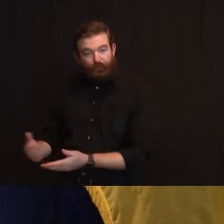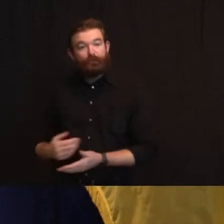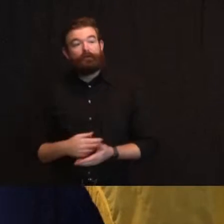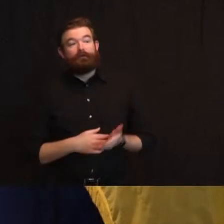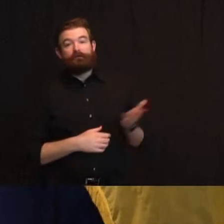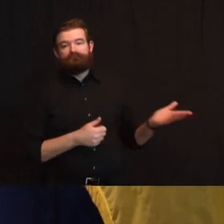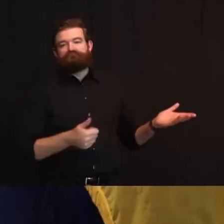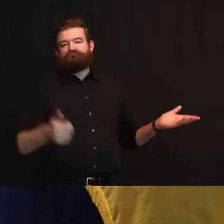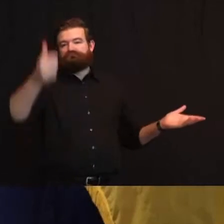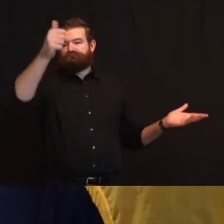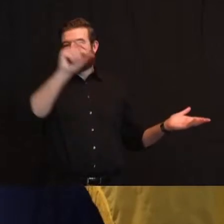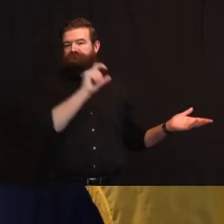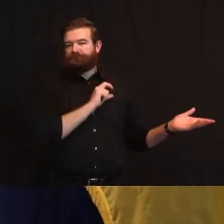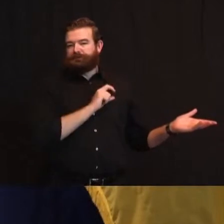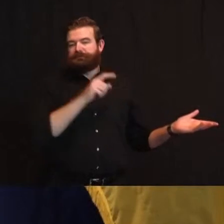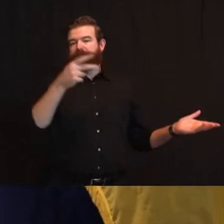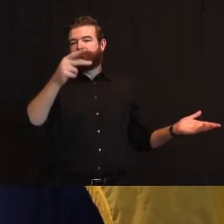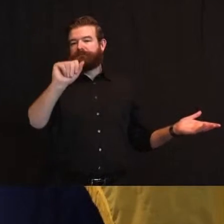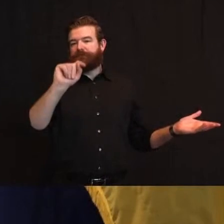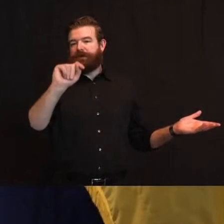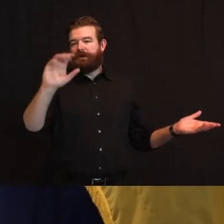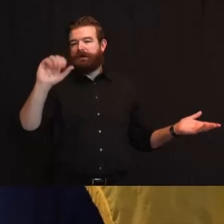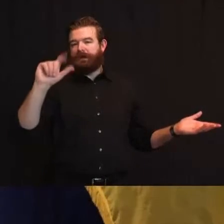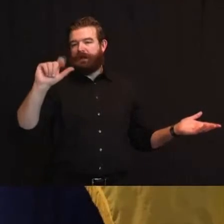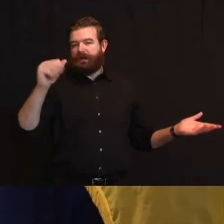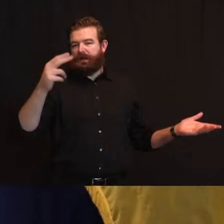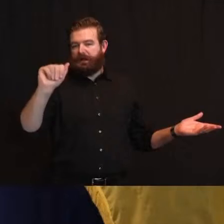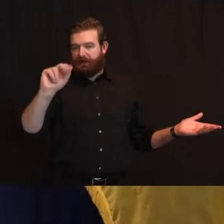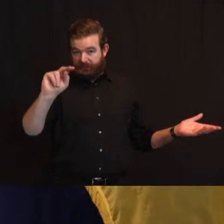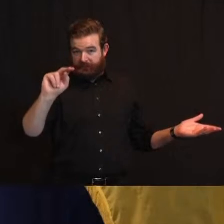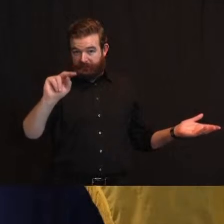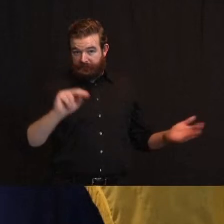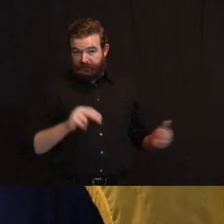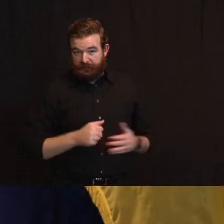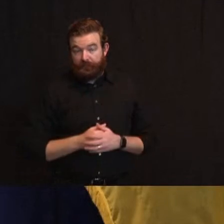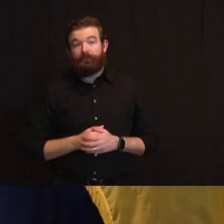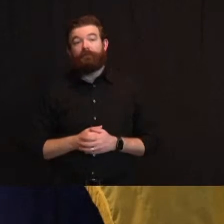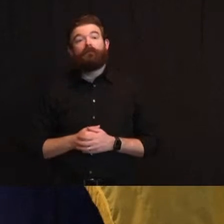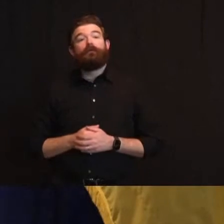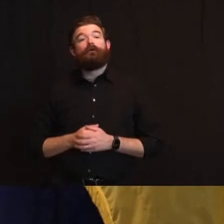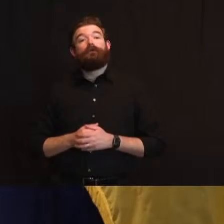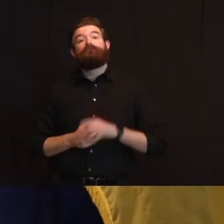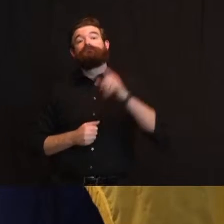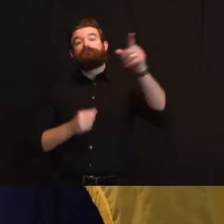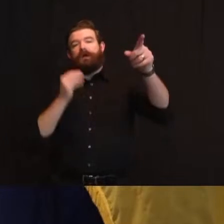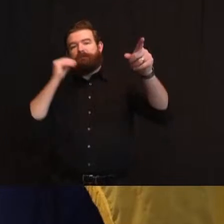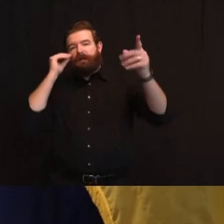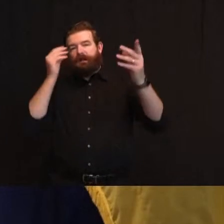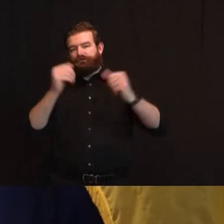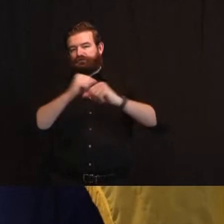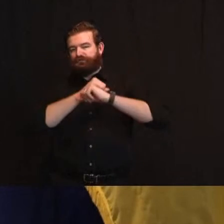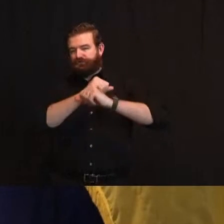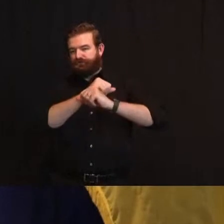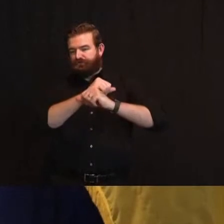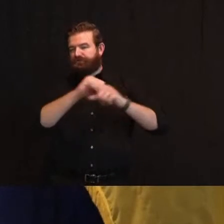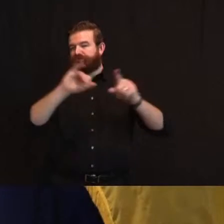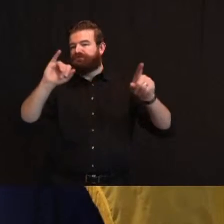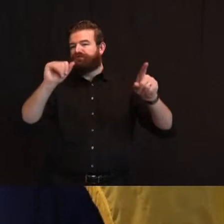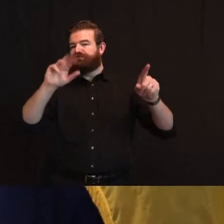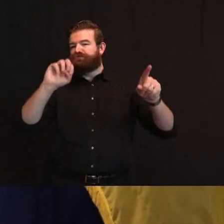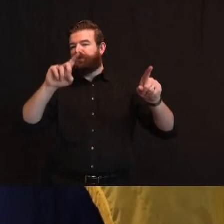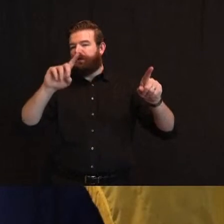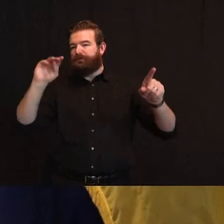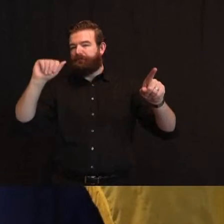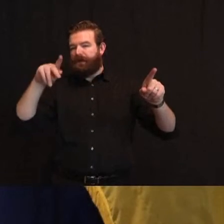Police, Colonel Pat Callahan. We have Jared Maples, Office of Homeland Security and Preparedness, as Director, Chief Counsel Paramel